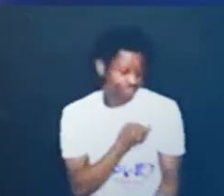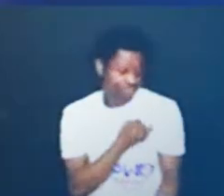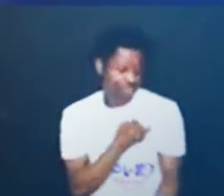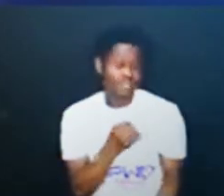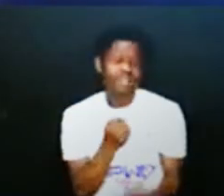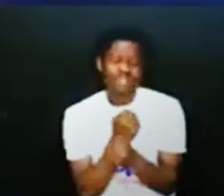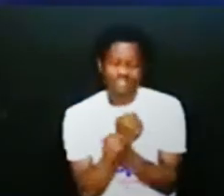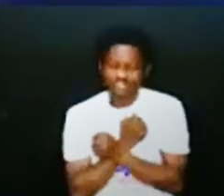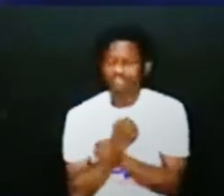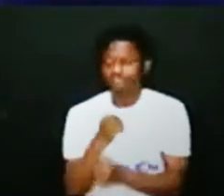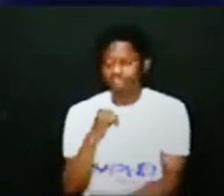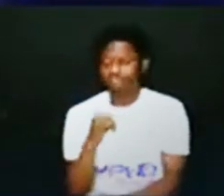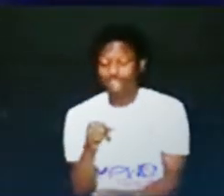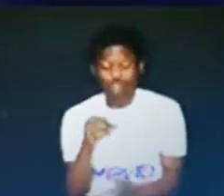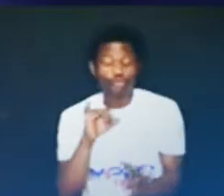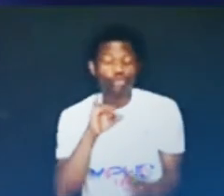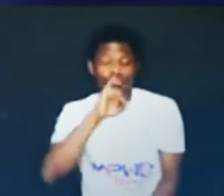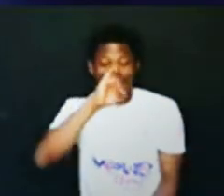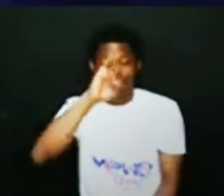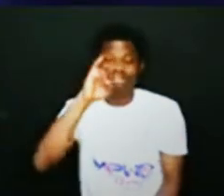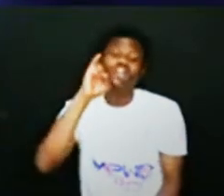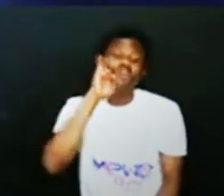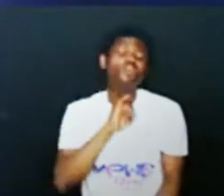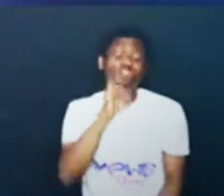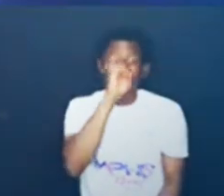his other sons.